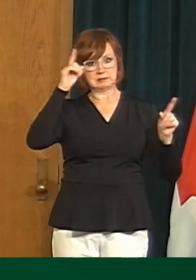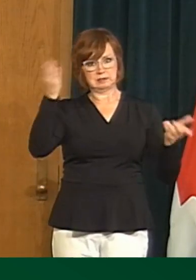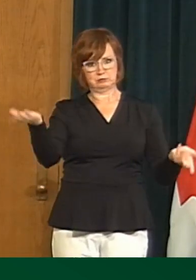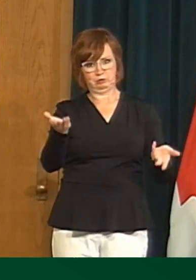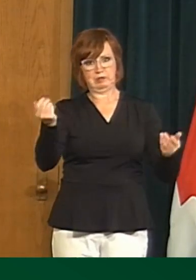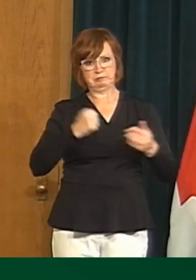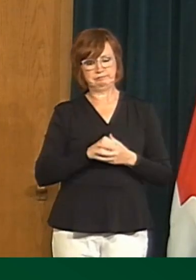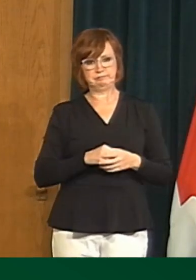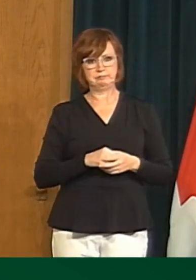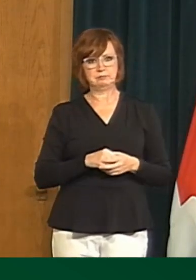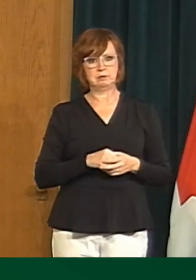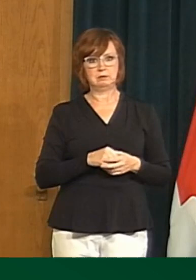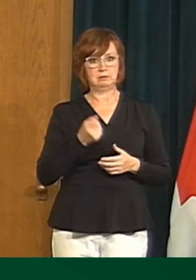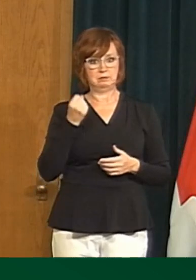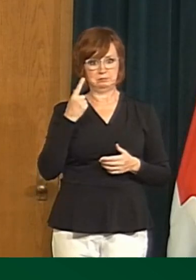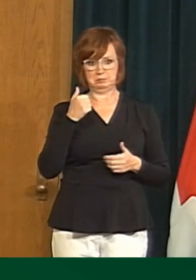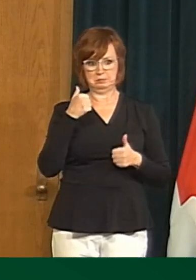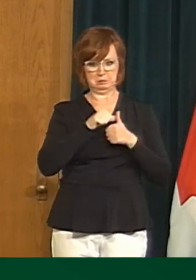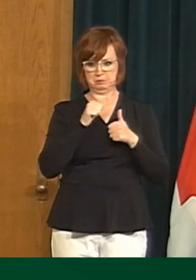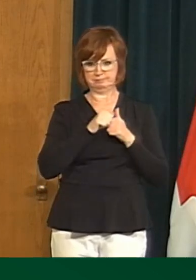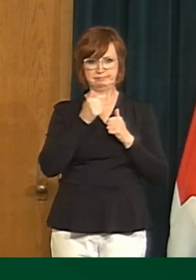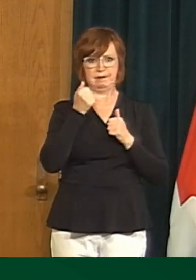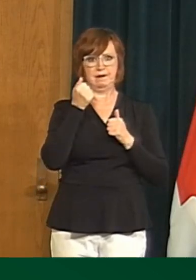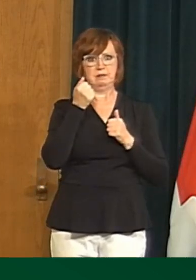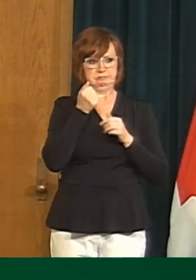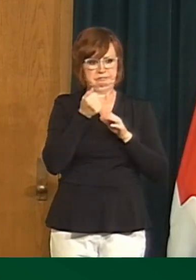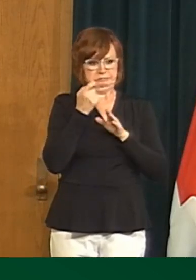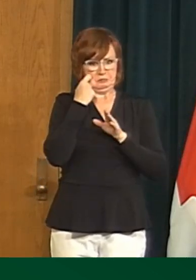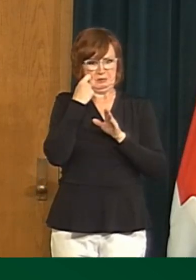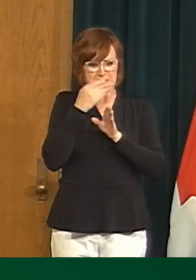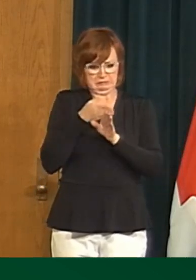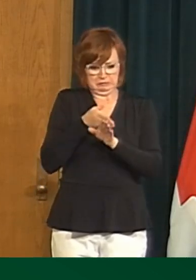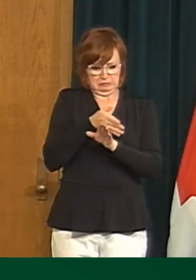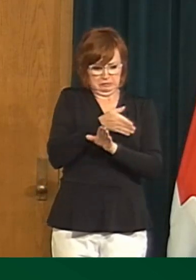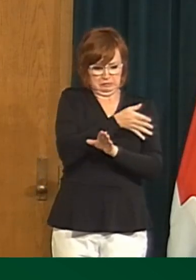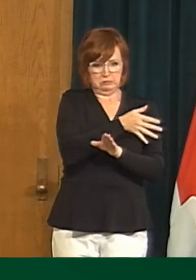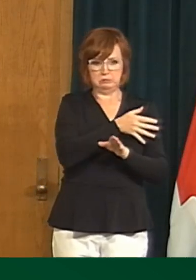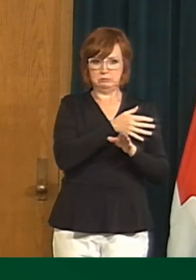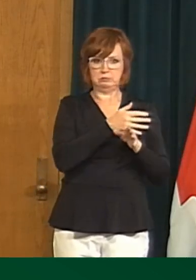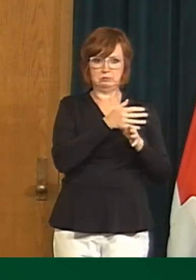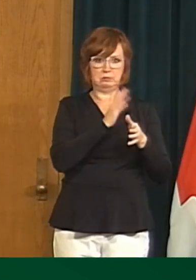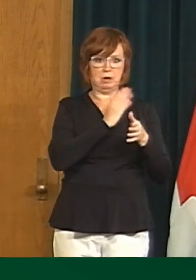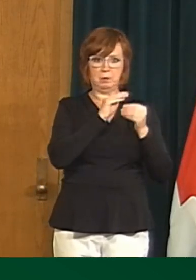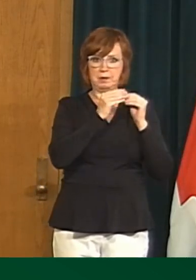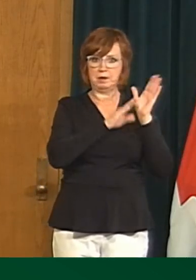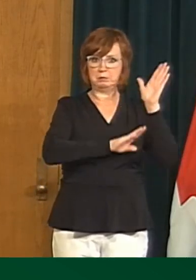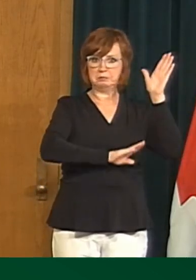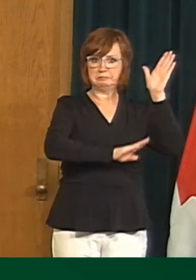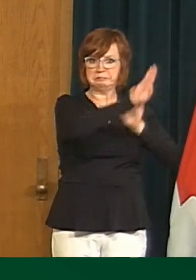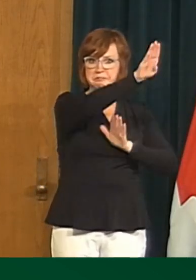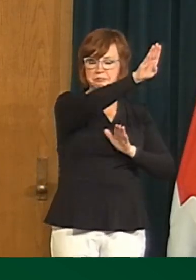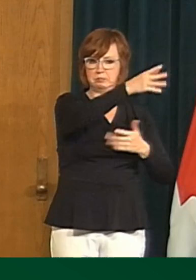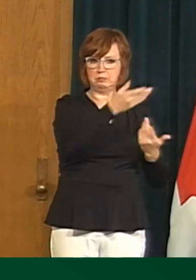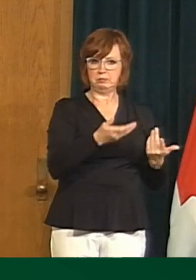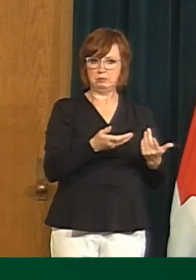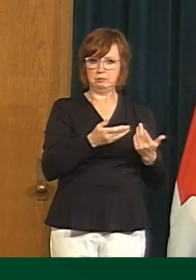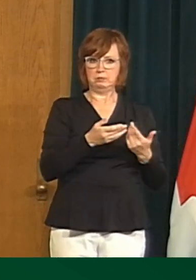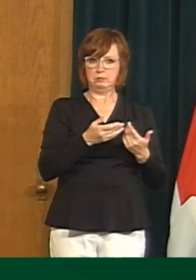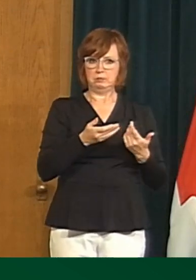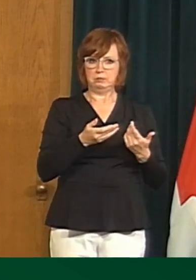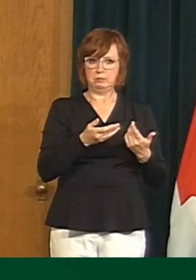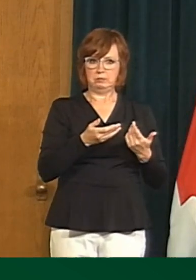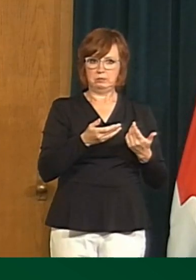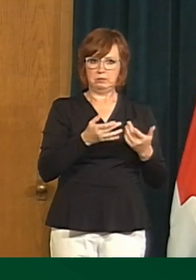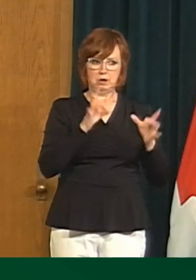were experiencing some of the highest numbers that we'd had to date in certain areas of the province, and still really managing our way through